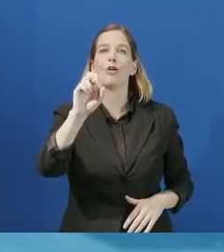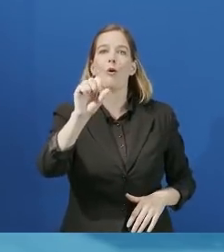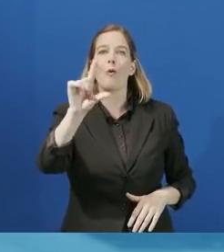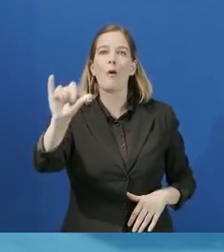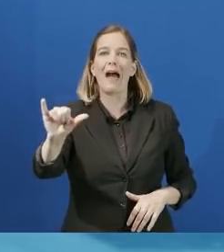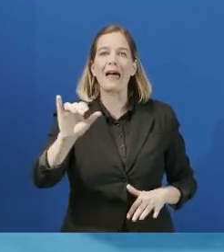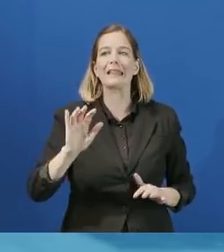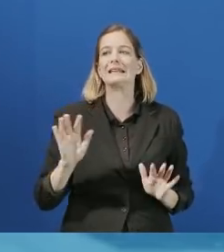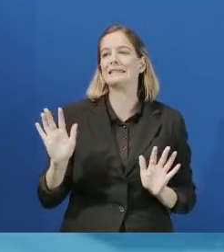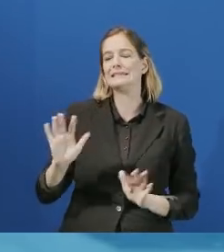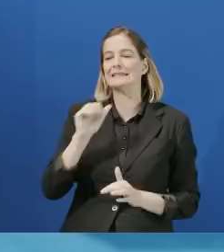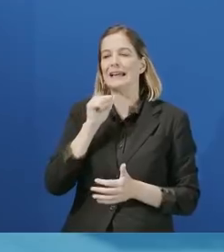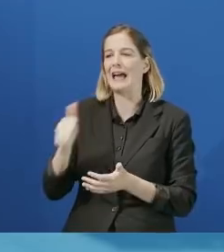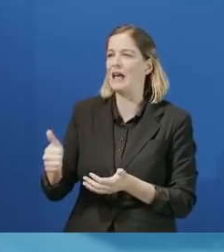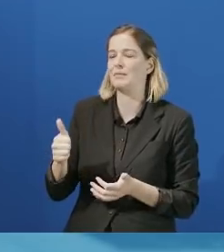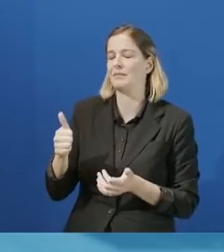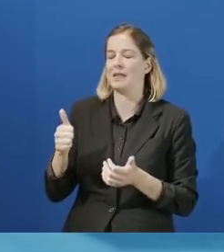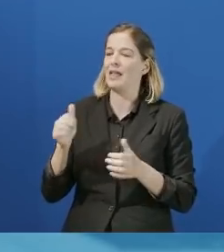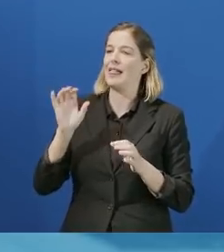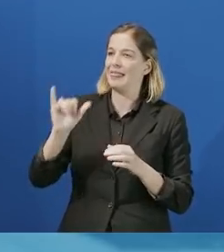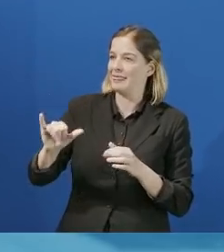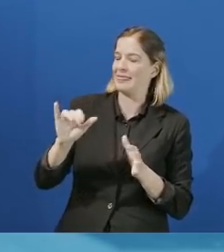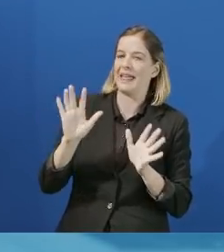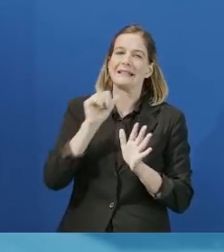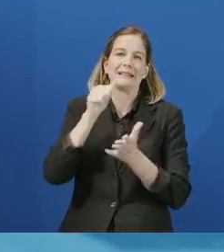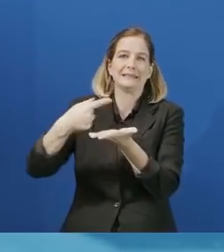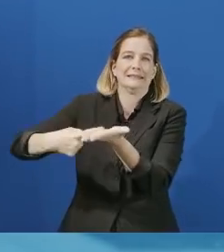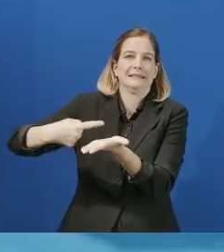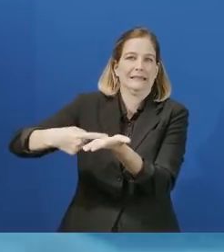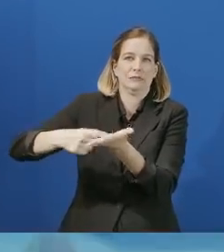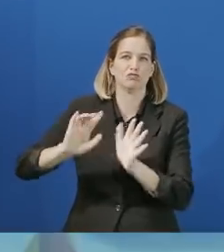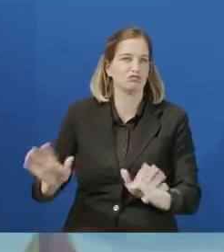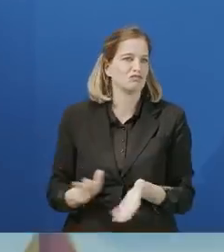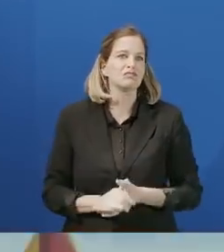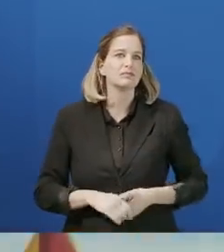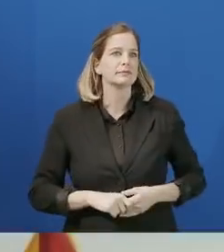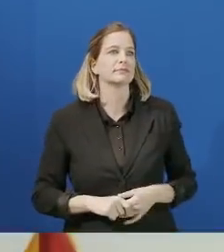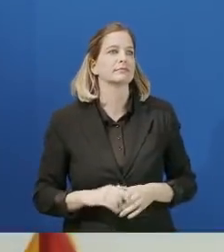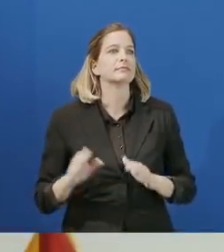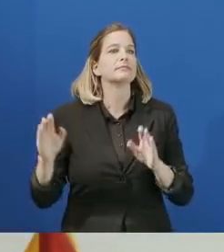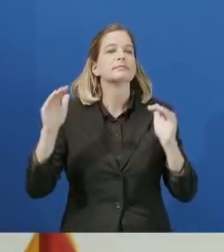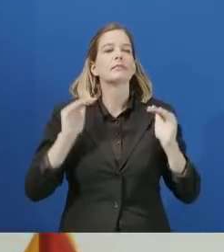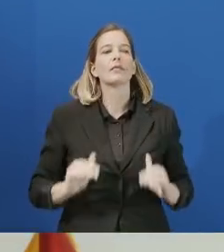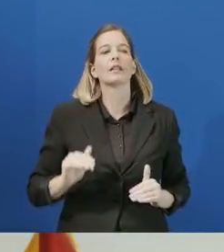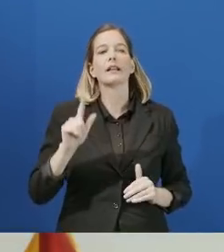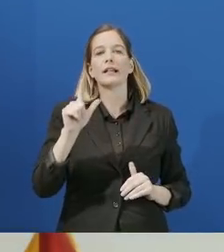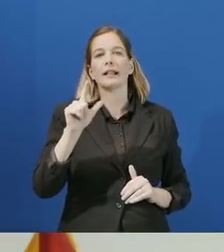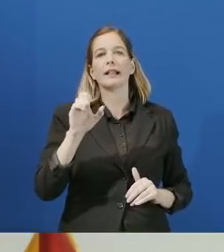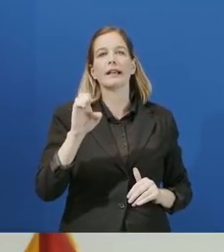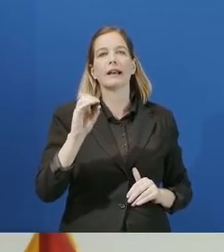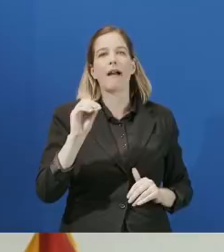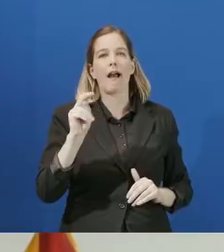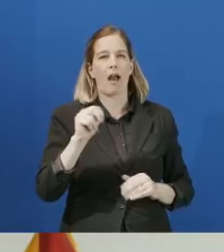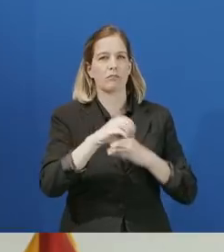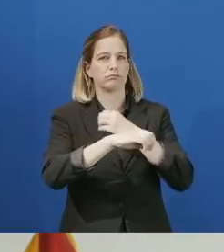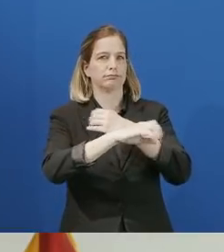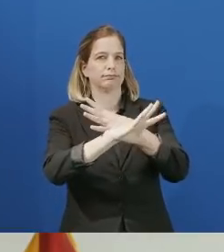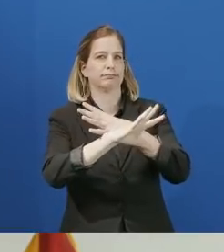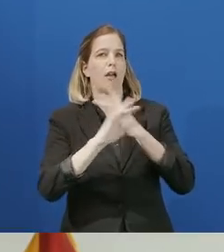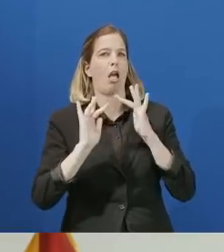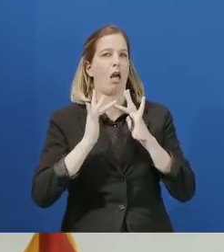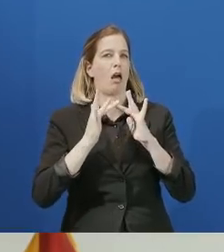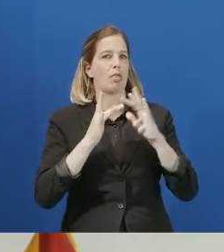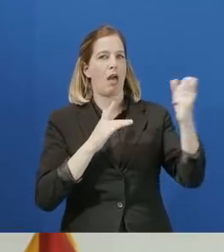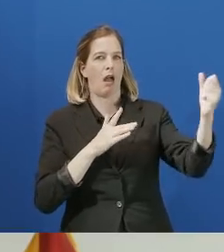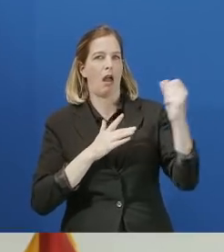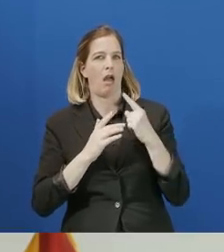call on Leon Felipe Gonzalez from Univision. Leon, go ahead. We've been talking